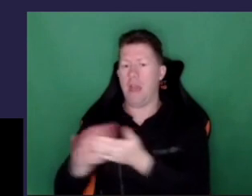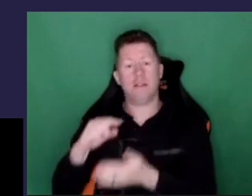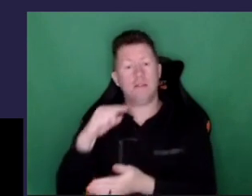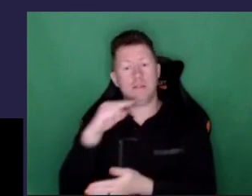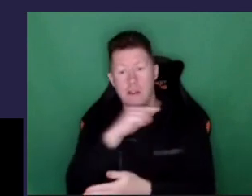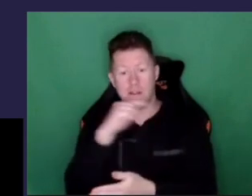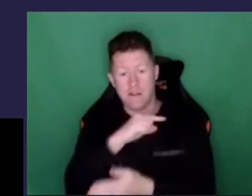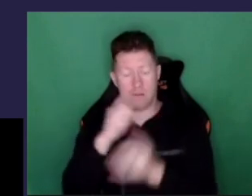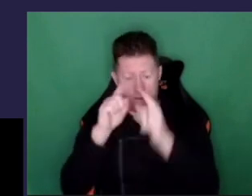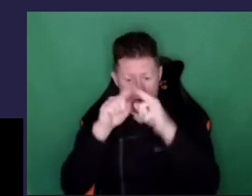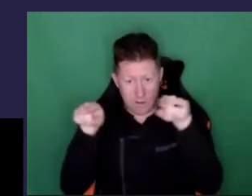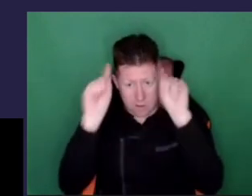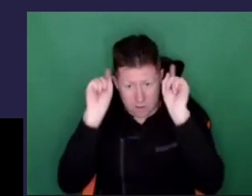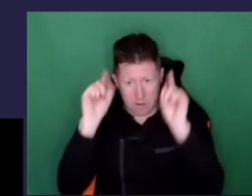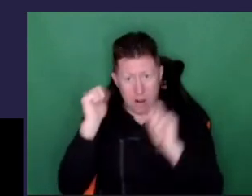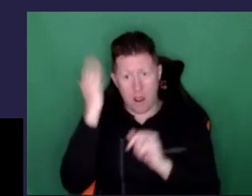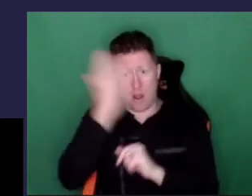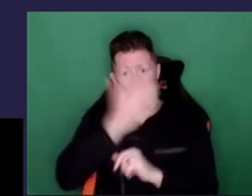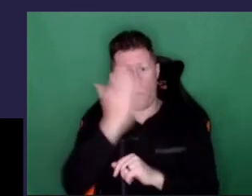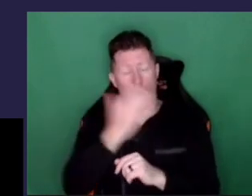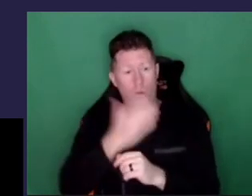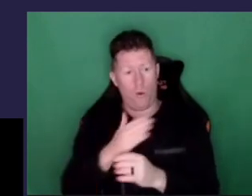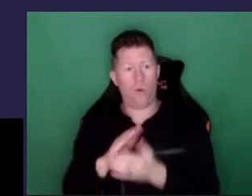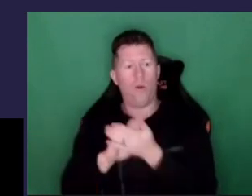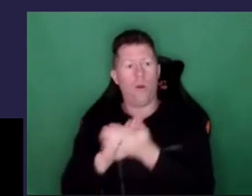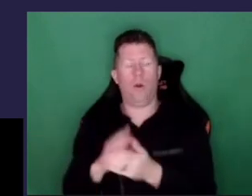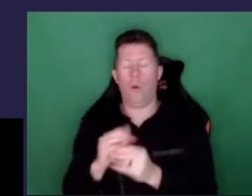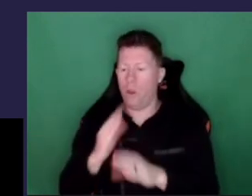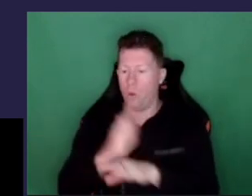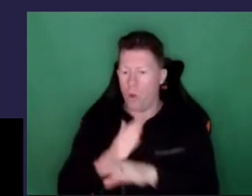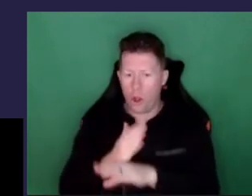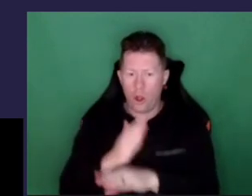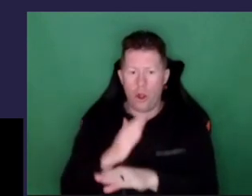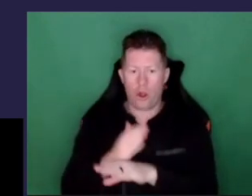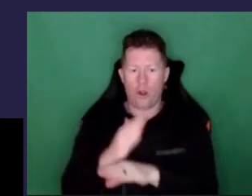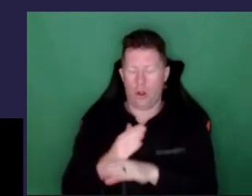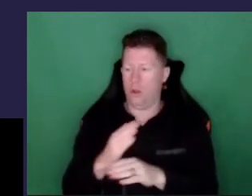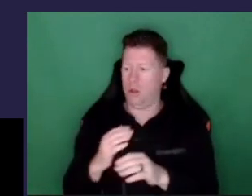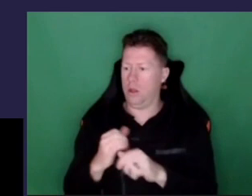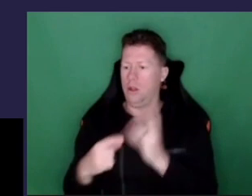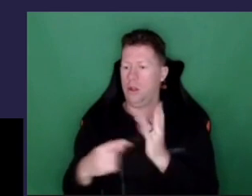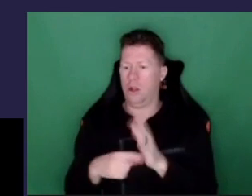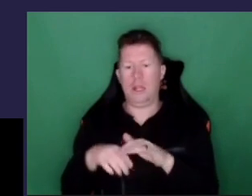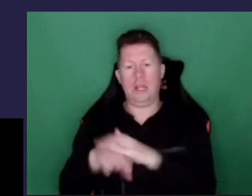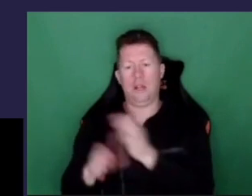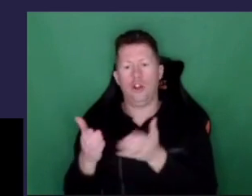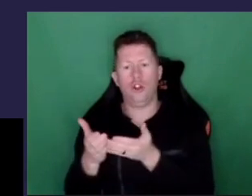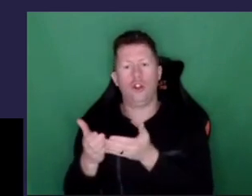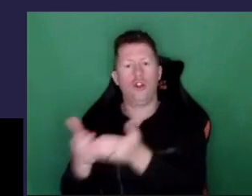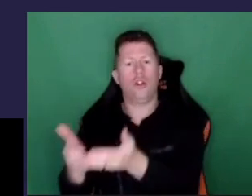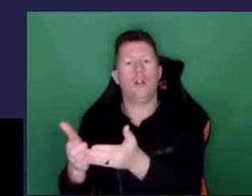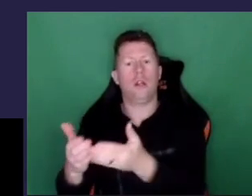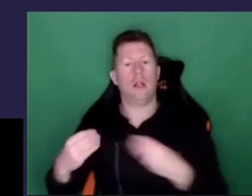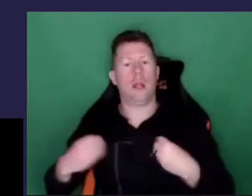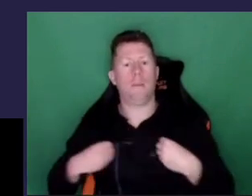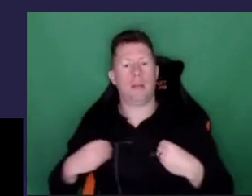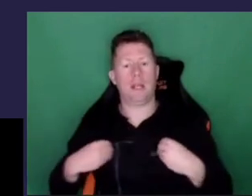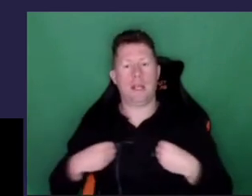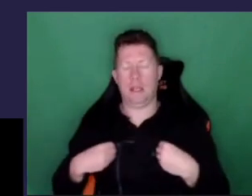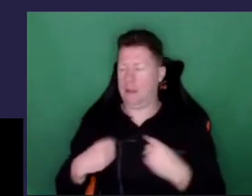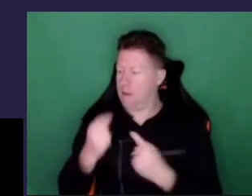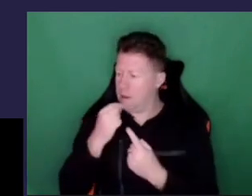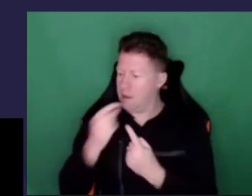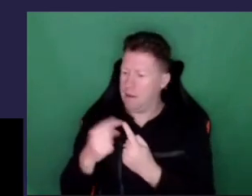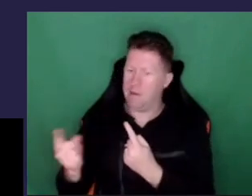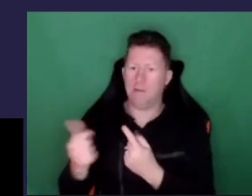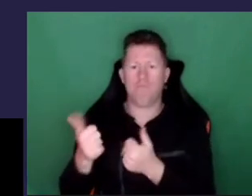high school, get his first job. And he got a job with a big shipping company that we happen to have